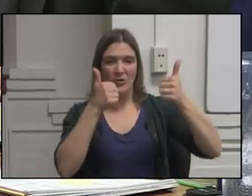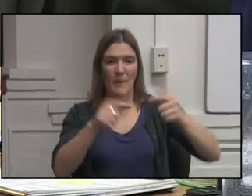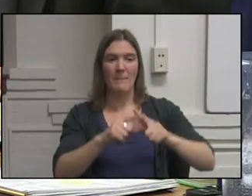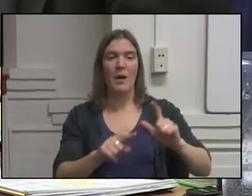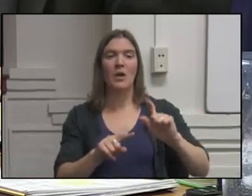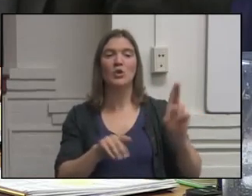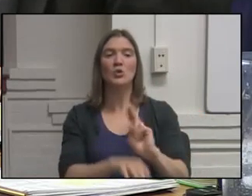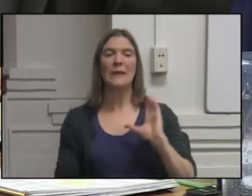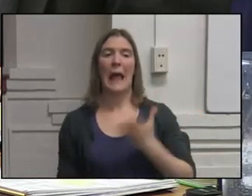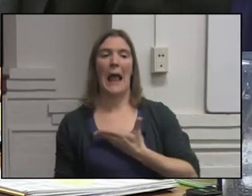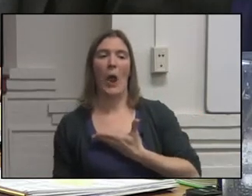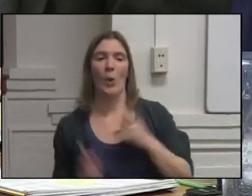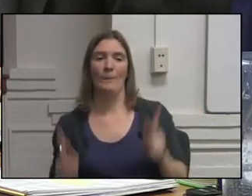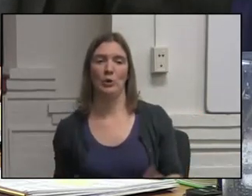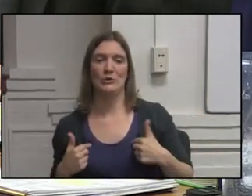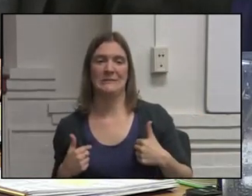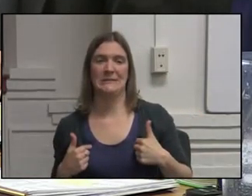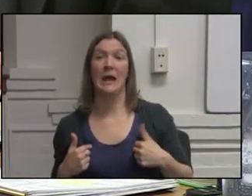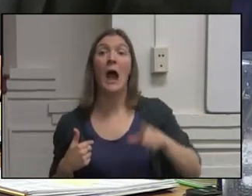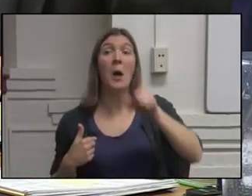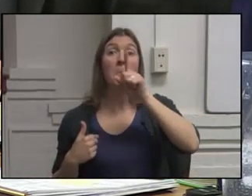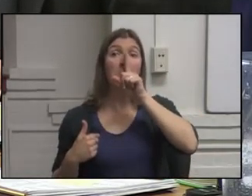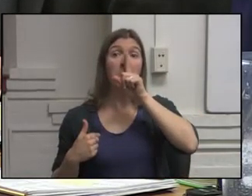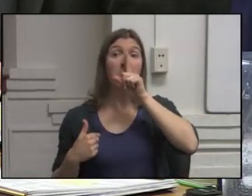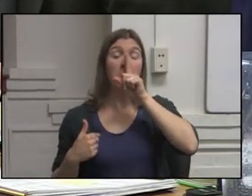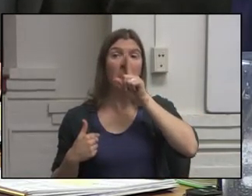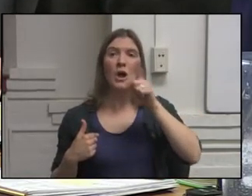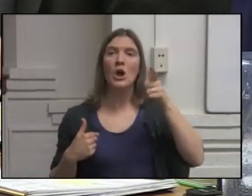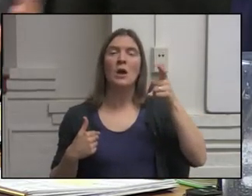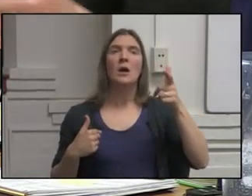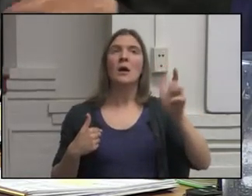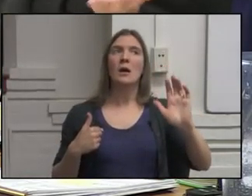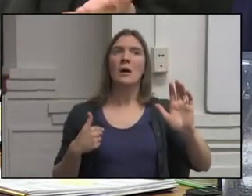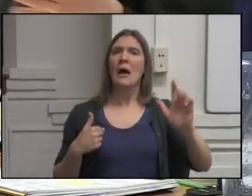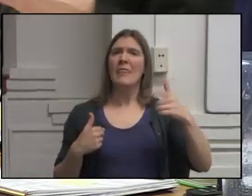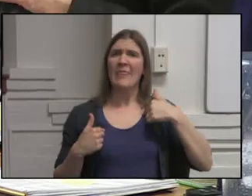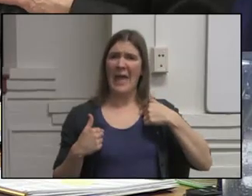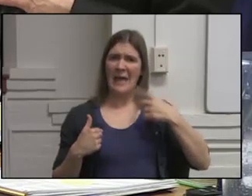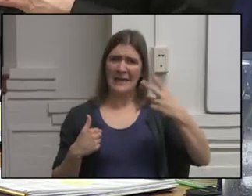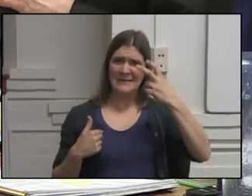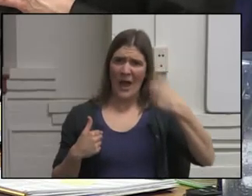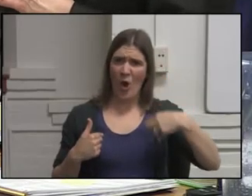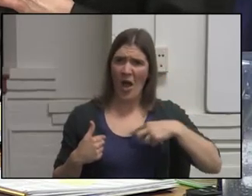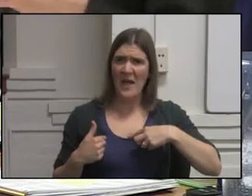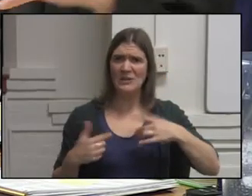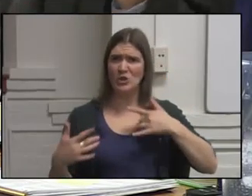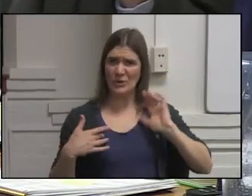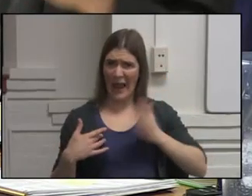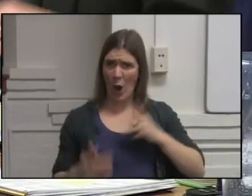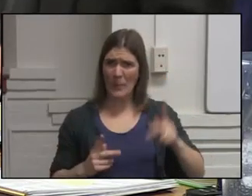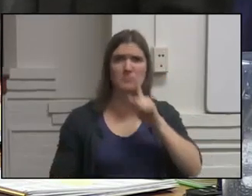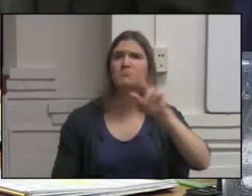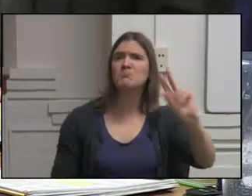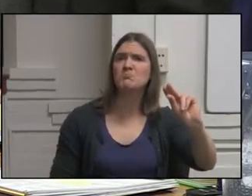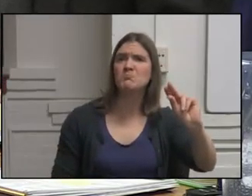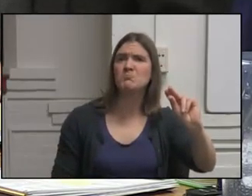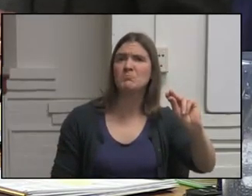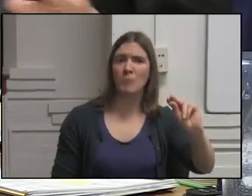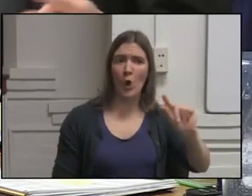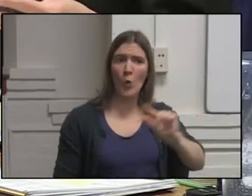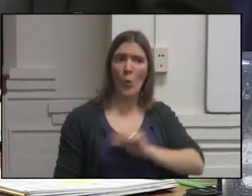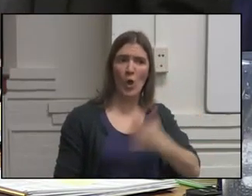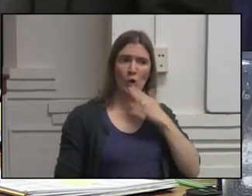their contractor. They explicitly didn't want the town, not because they have any concerns about the quality